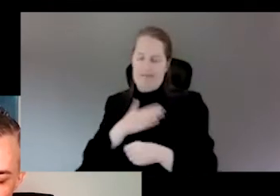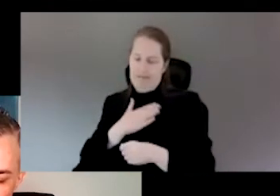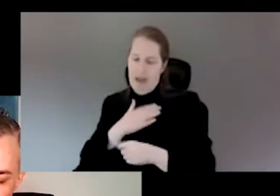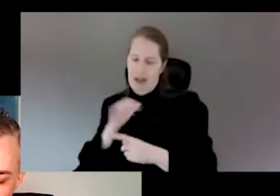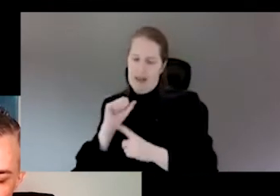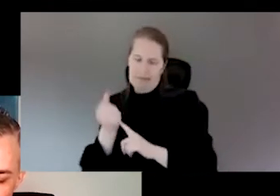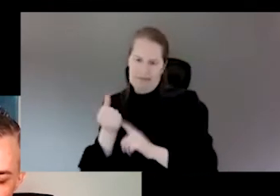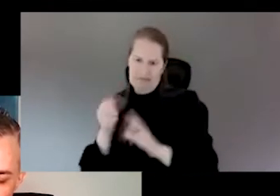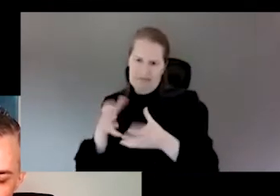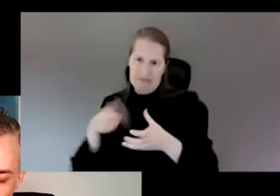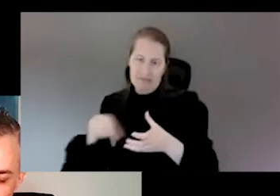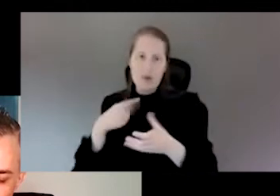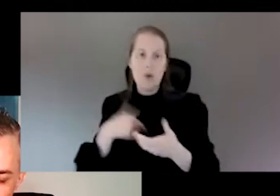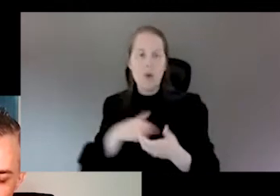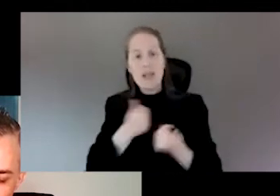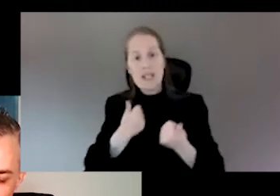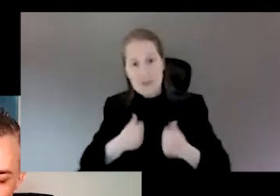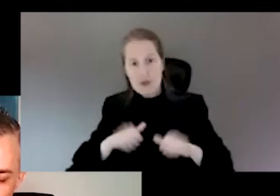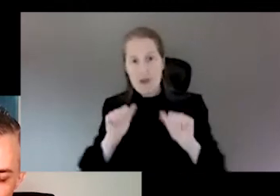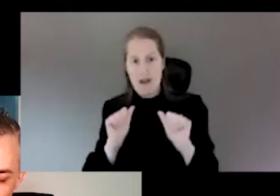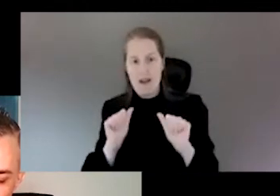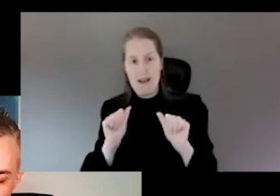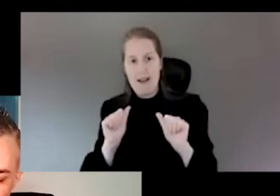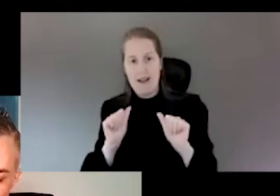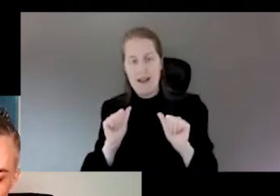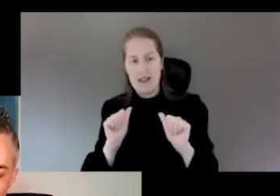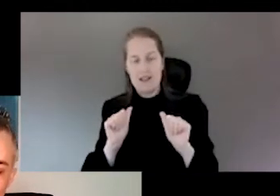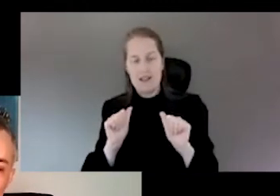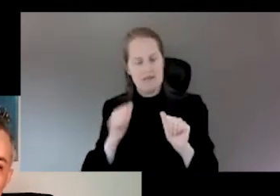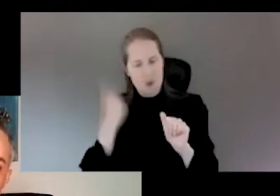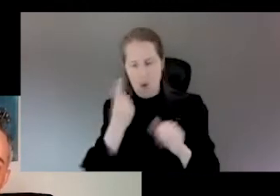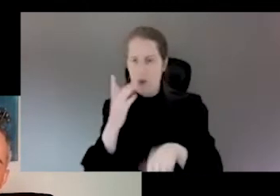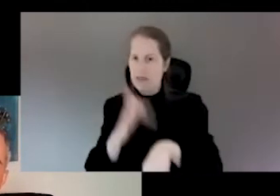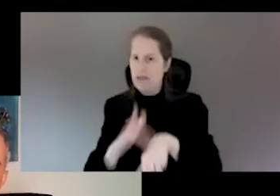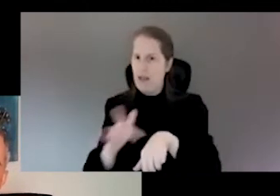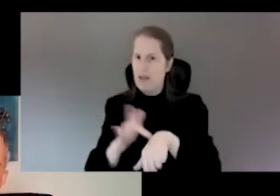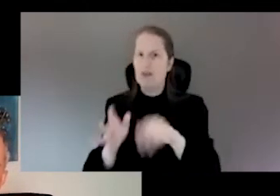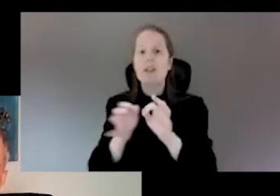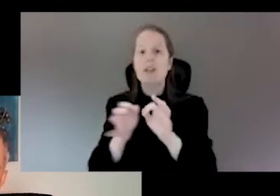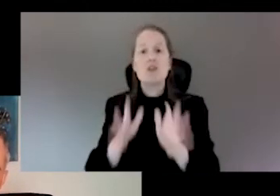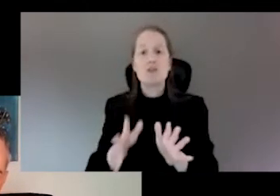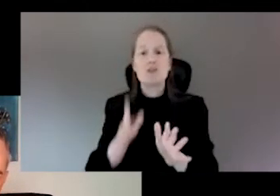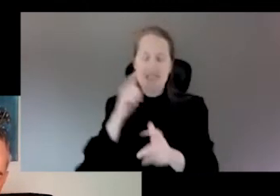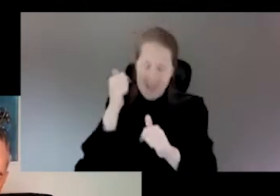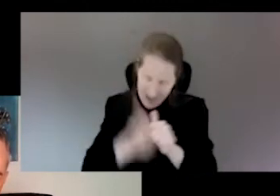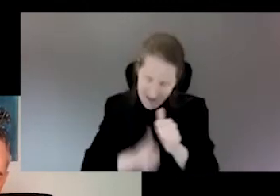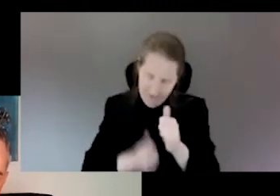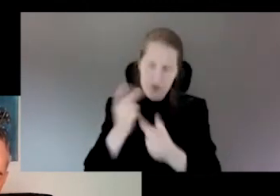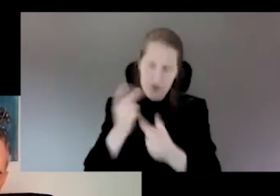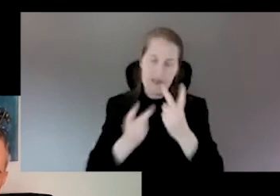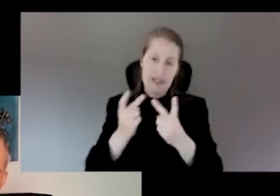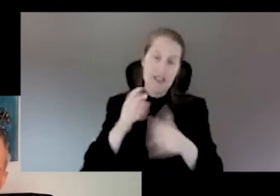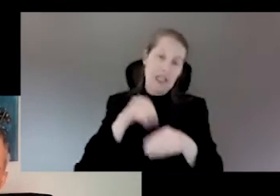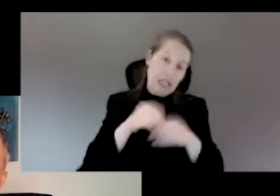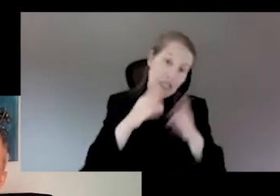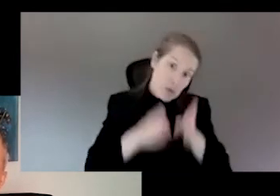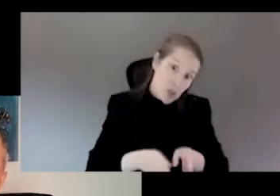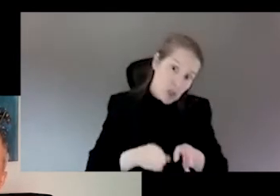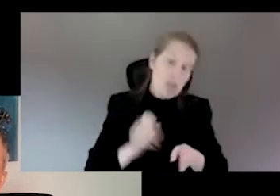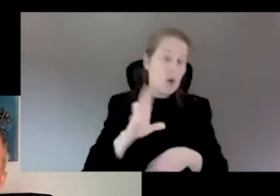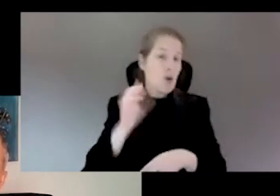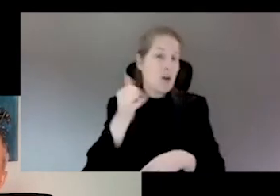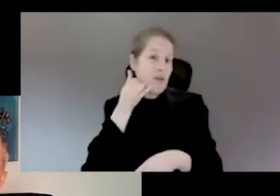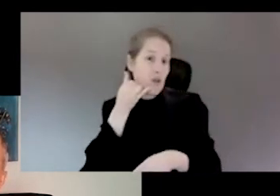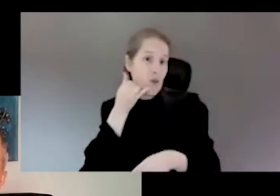is make available interpreters at every visit, either in person or via